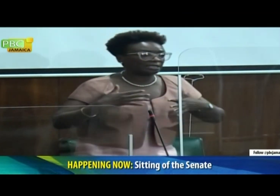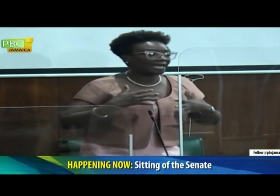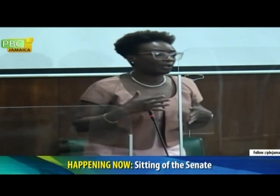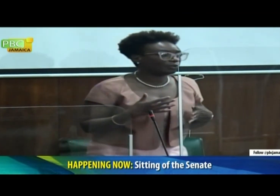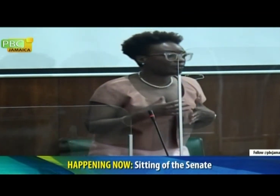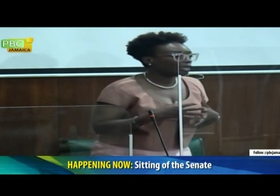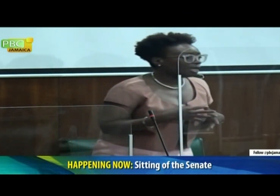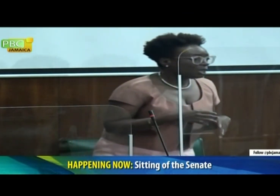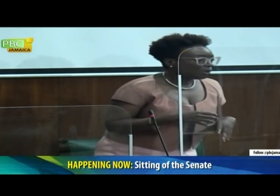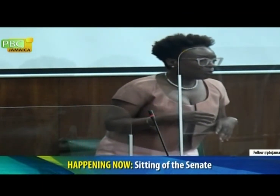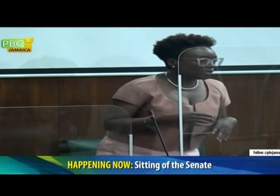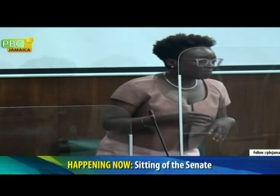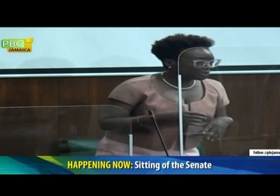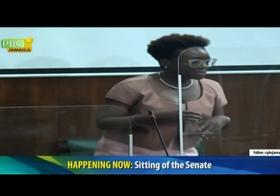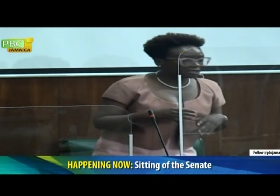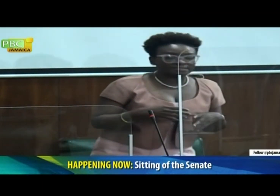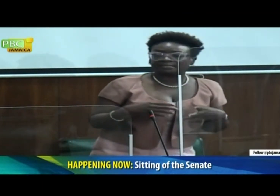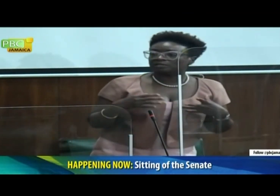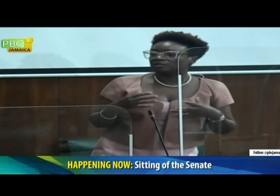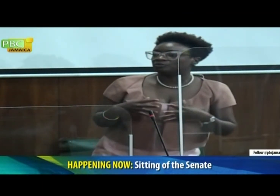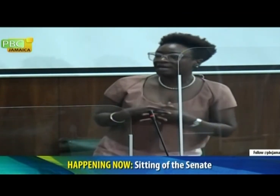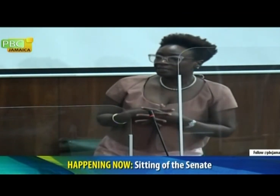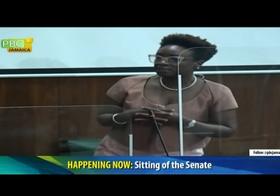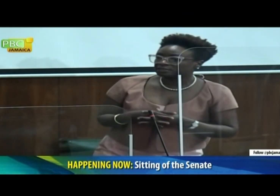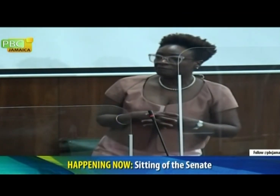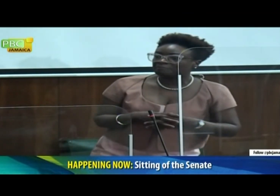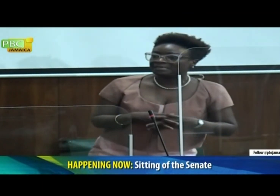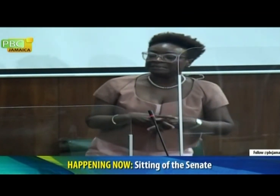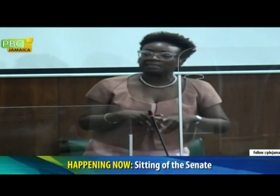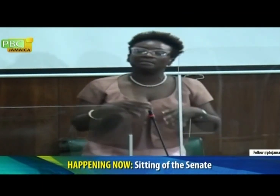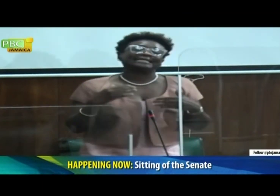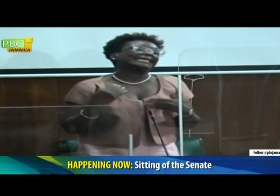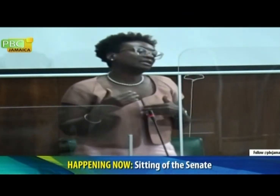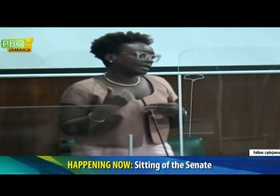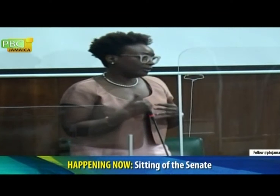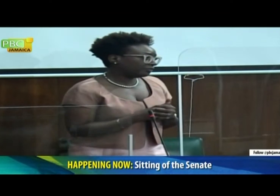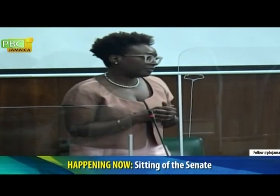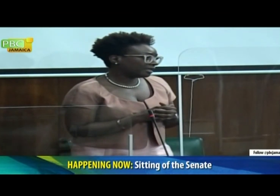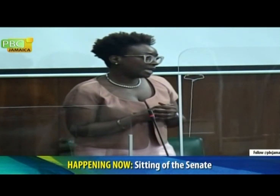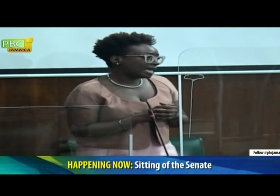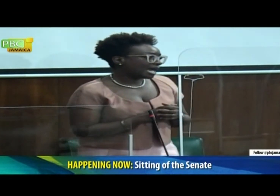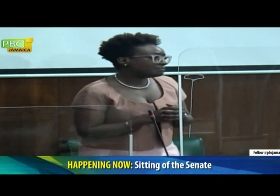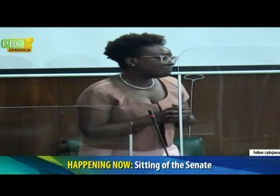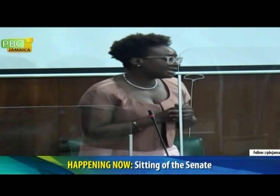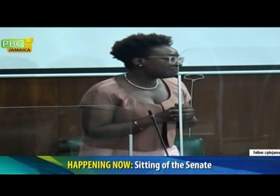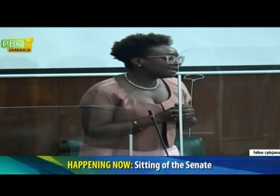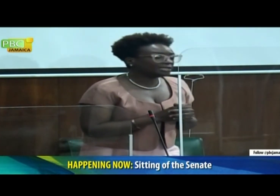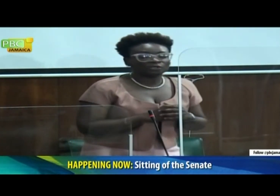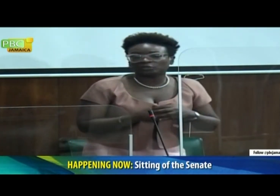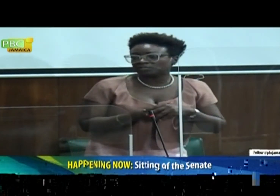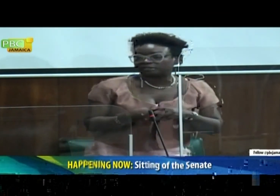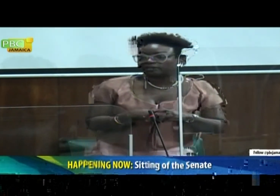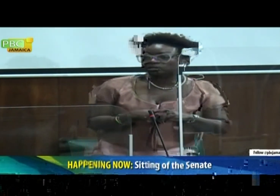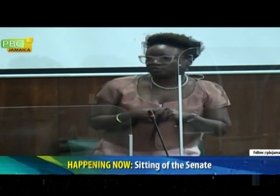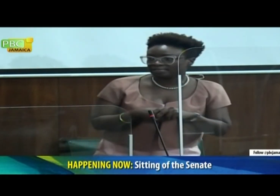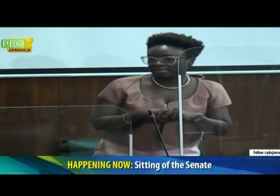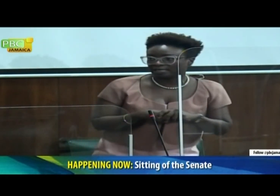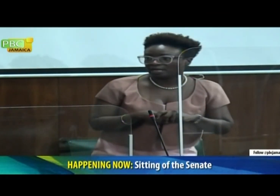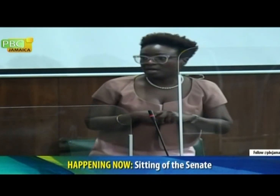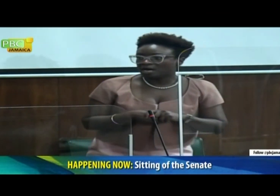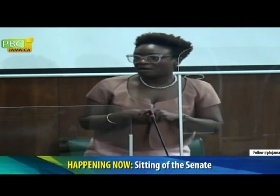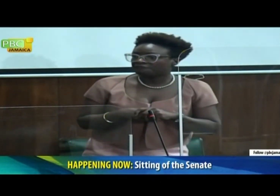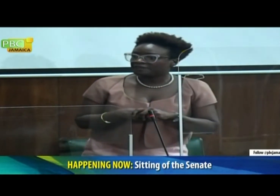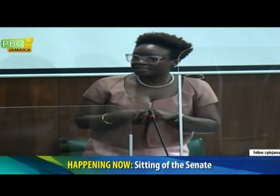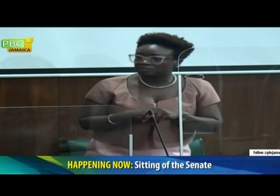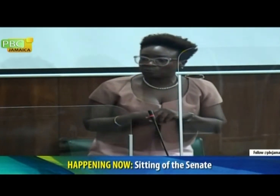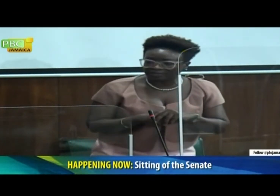mental health, we must consider the realities of mental ill health. And many in our society today